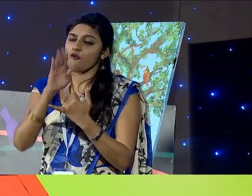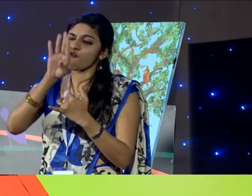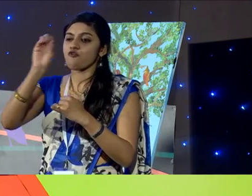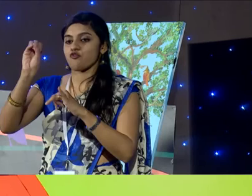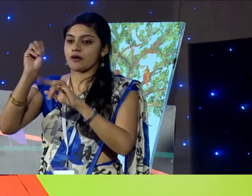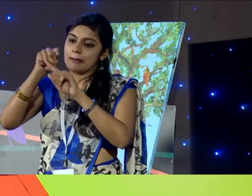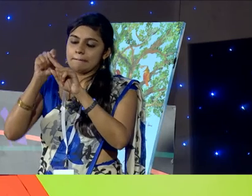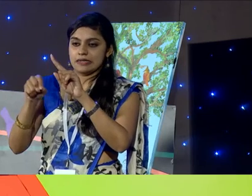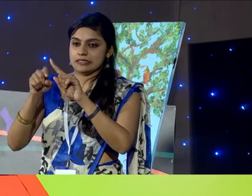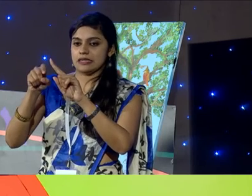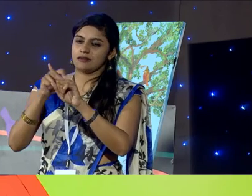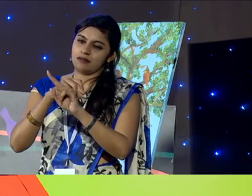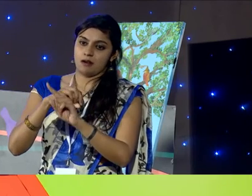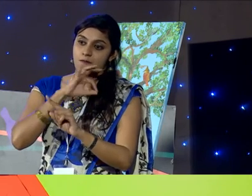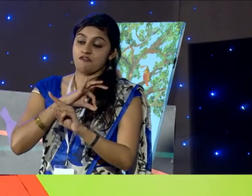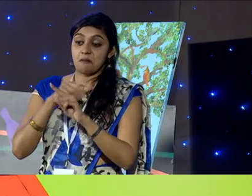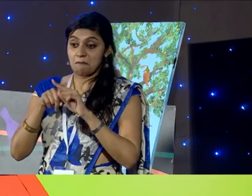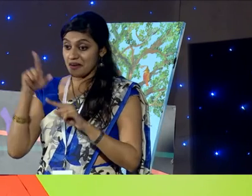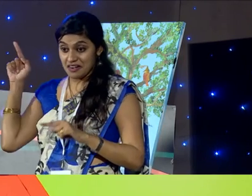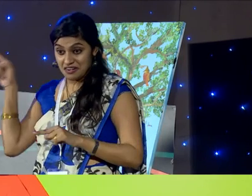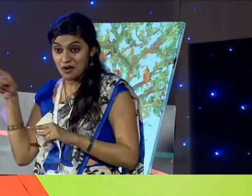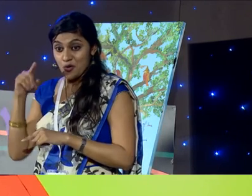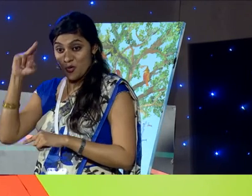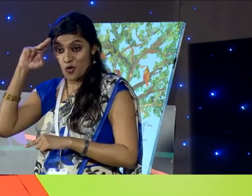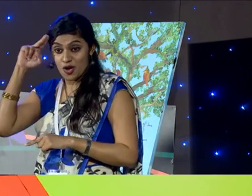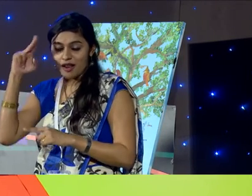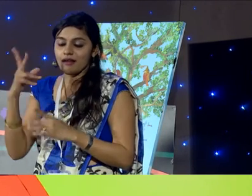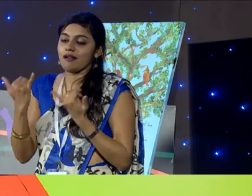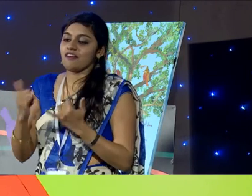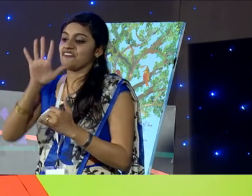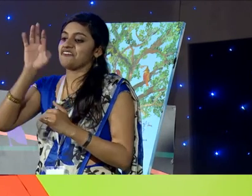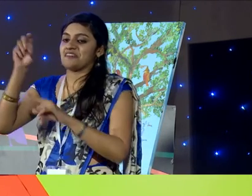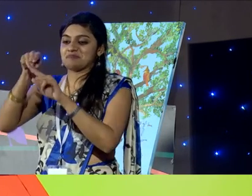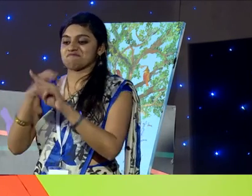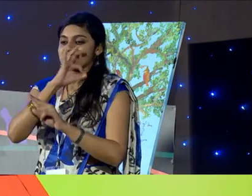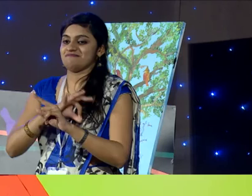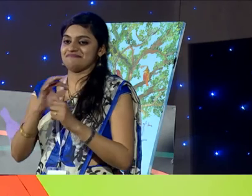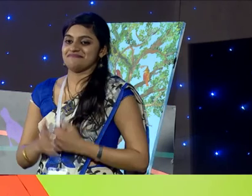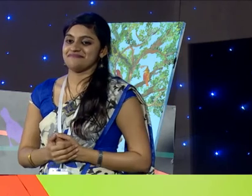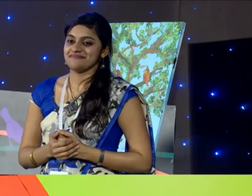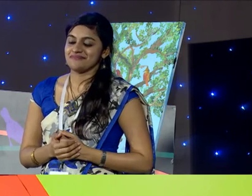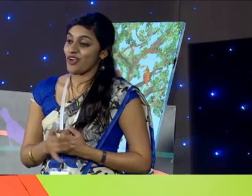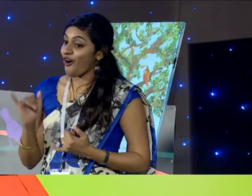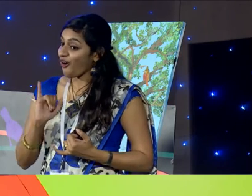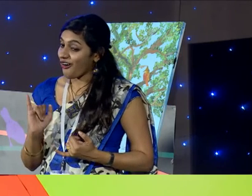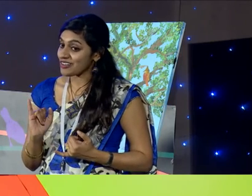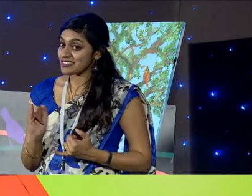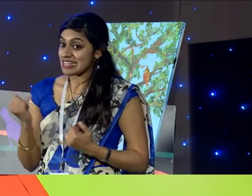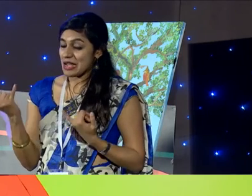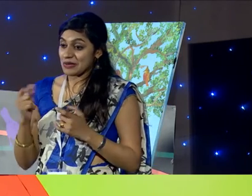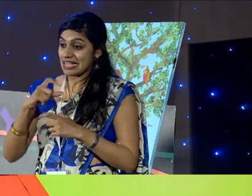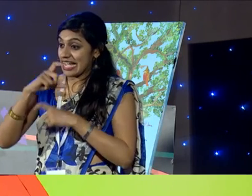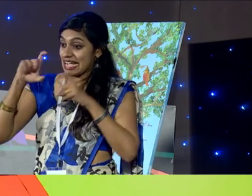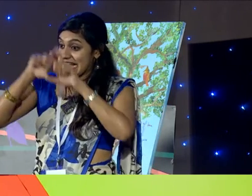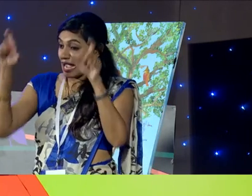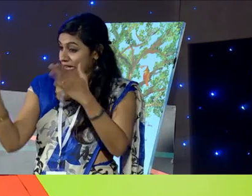strong economic benefit for the organization. The second aspect is guests. Guests like employees are seeing what we are doing and